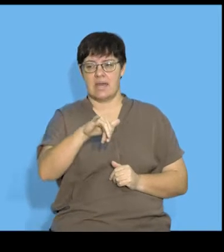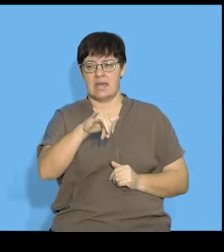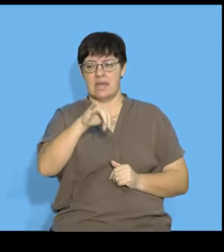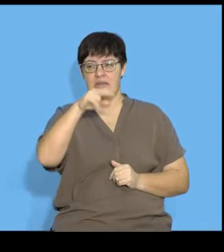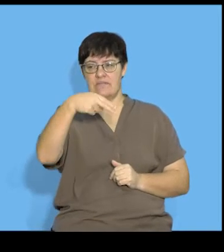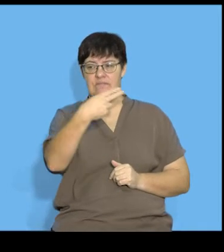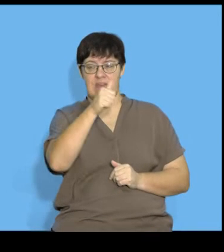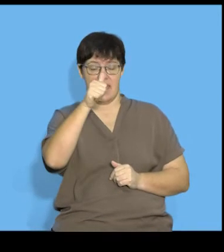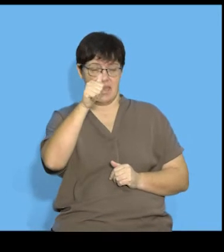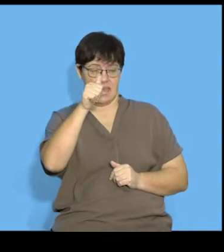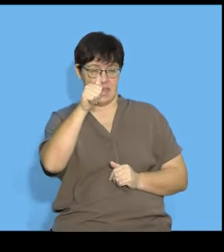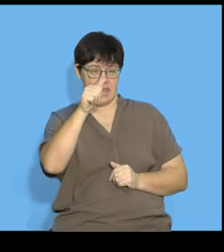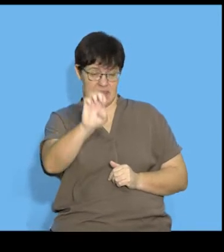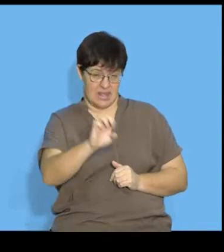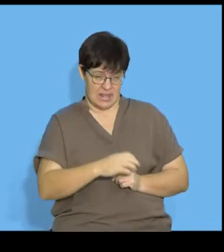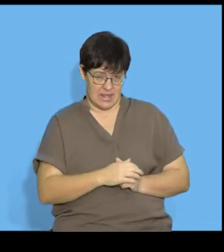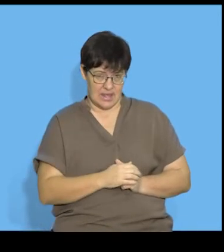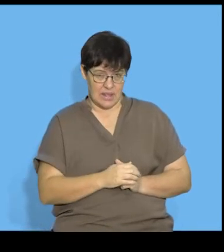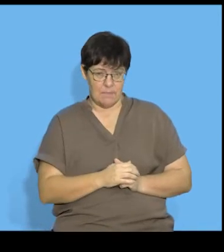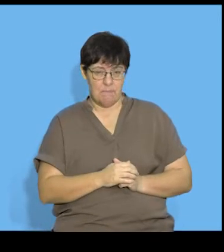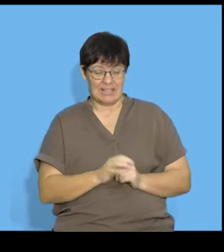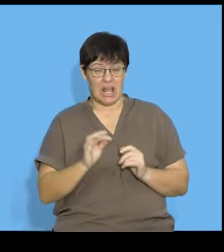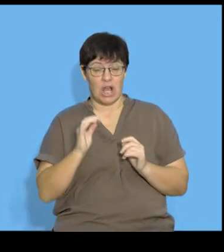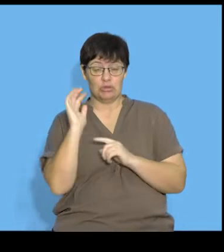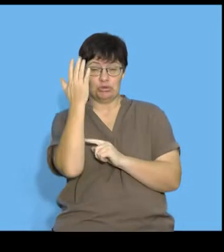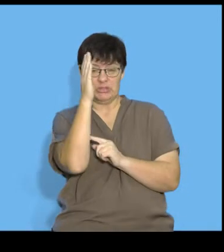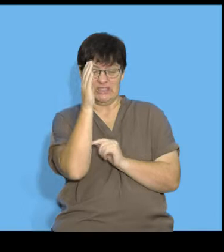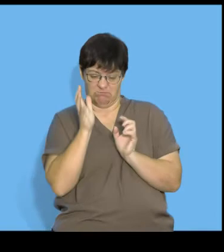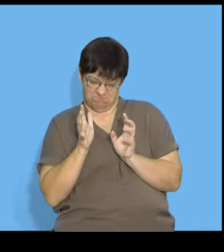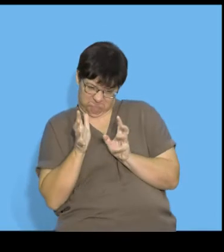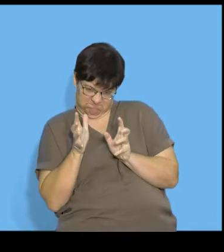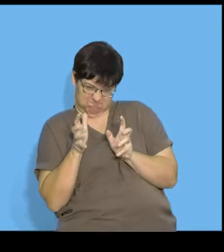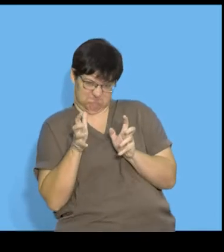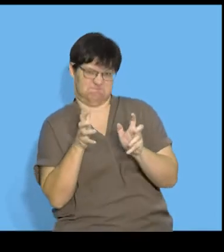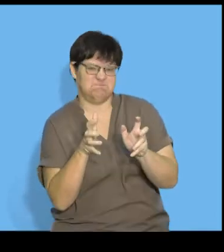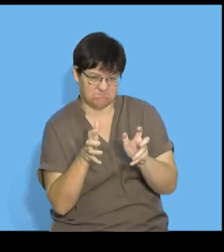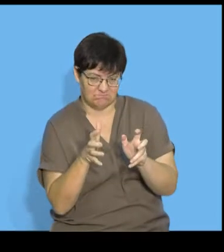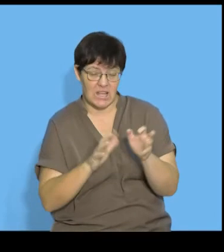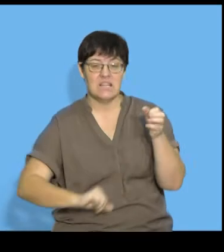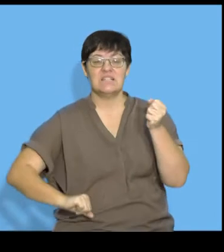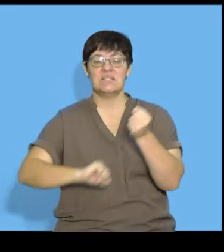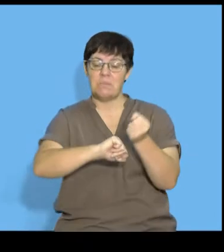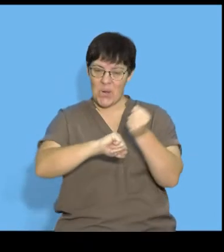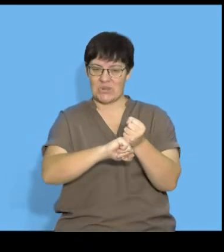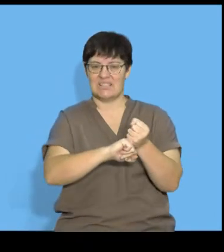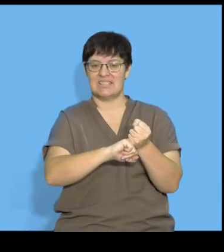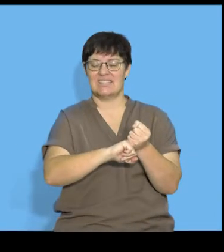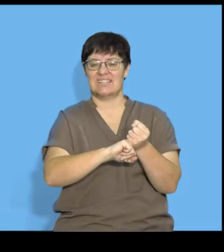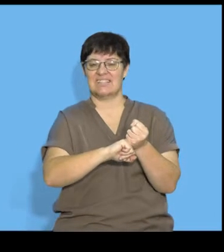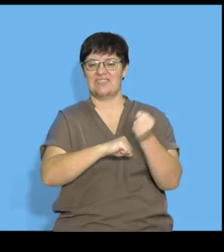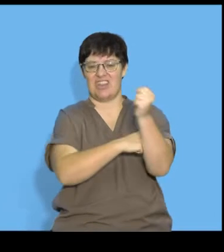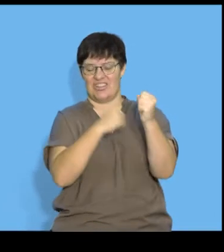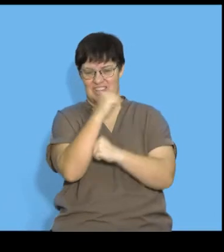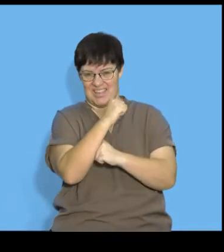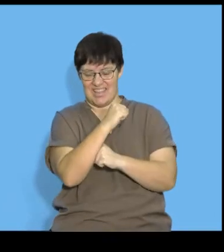to dig into the tree, and they're the support structure. Now, have a look at the algae. The algae are green. So what do you